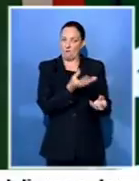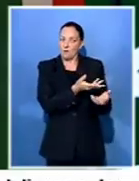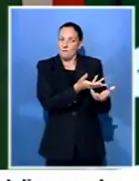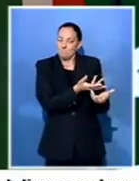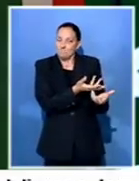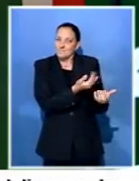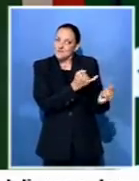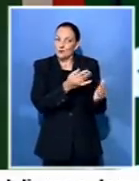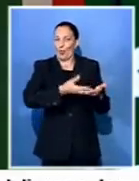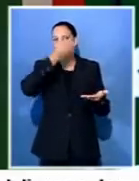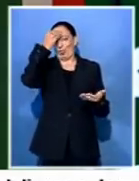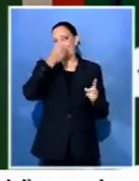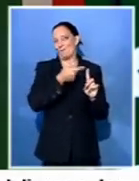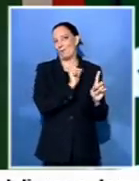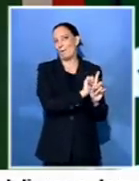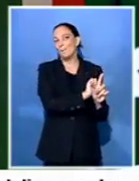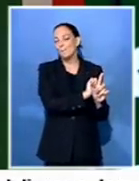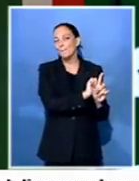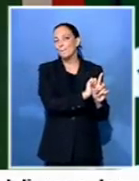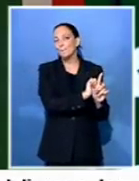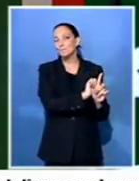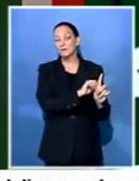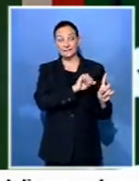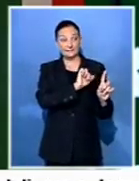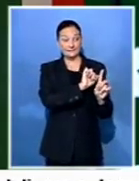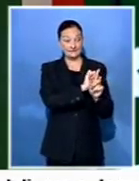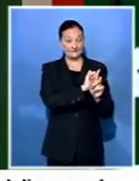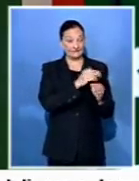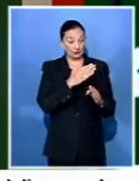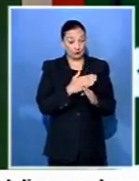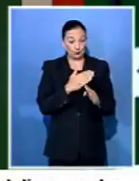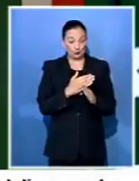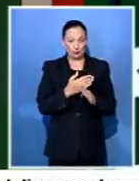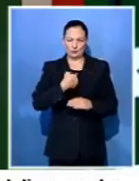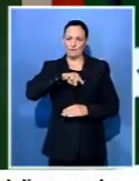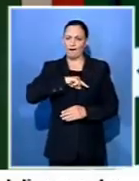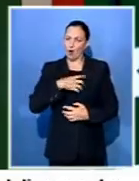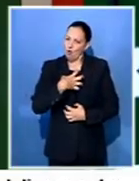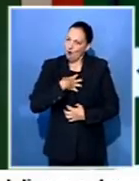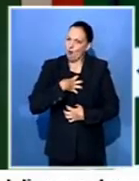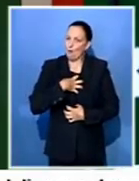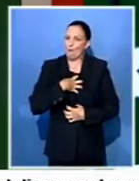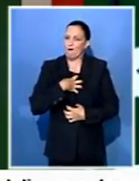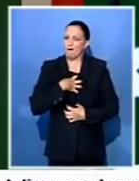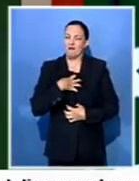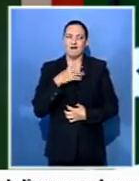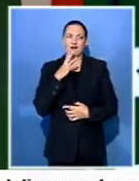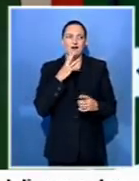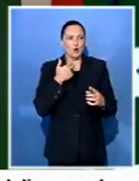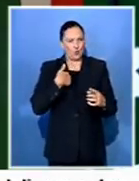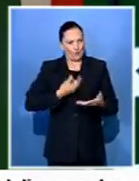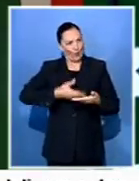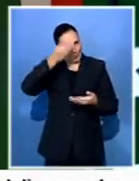In the memory of his work, our own will be filled with his light, and from his